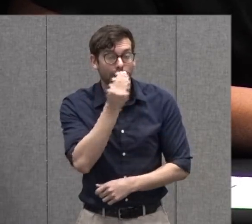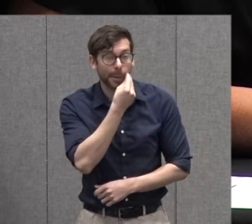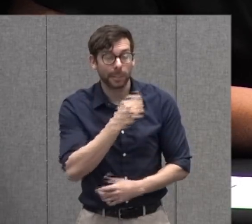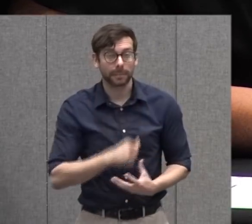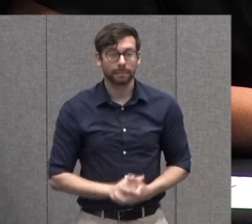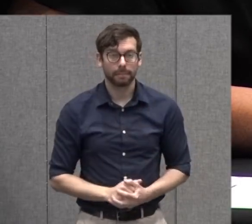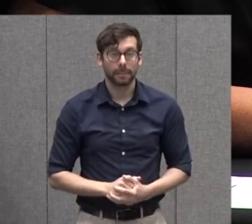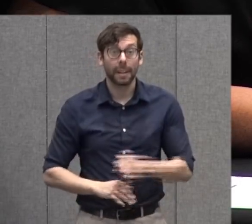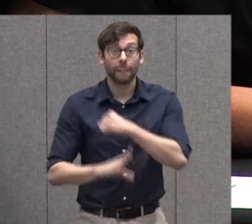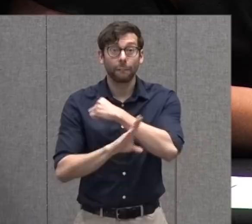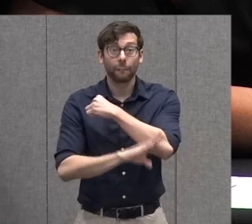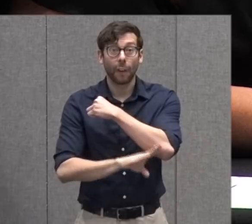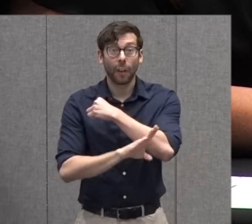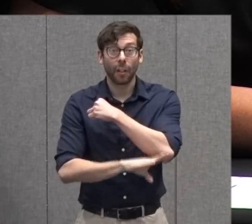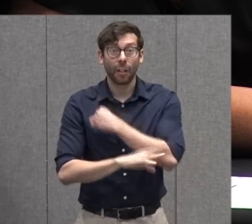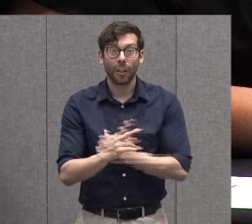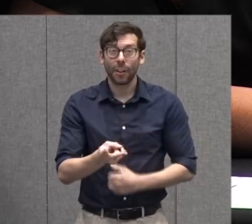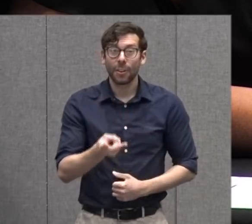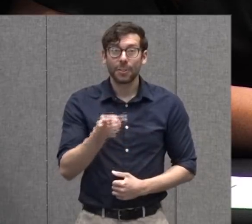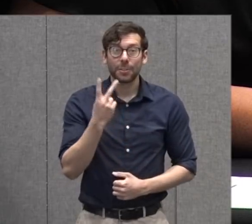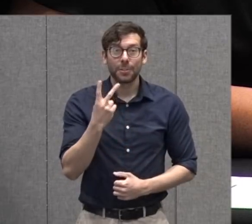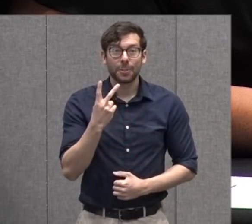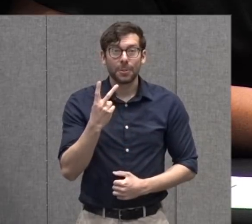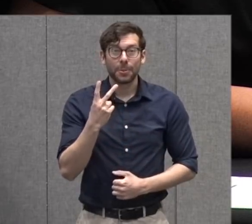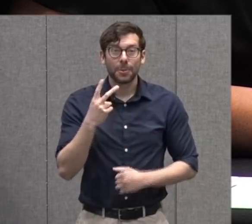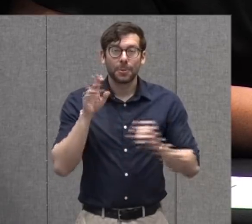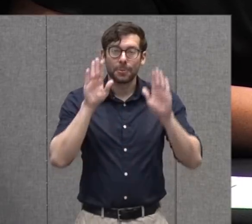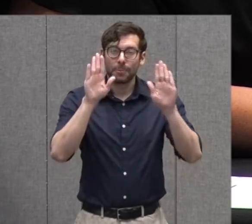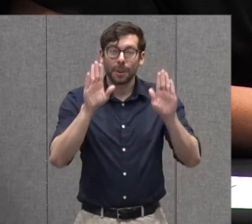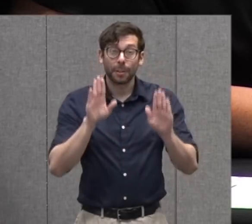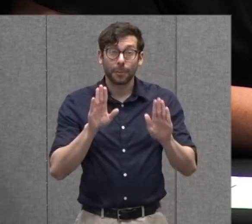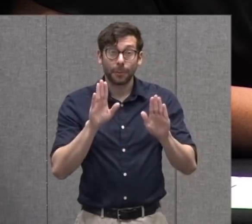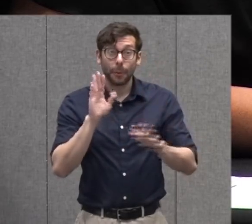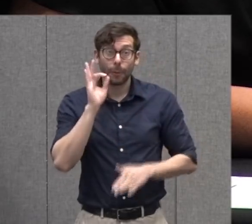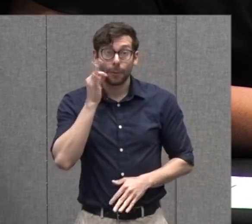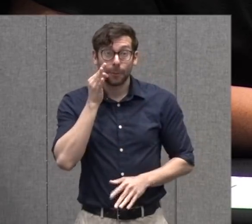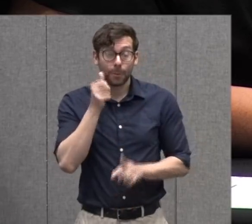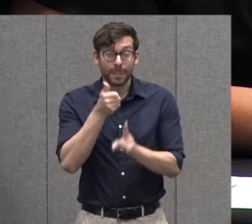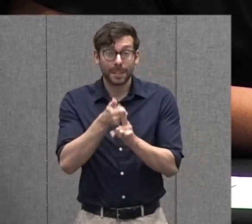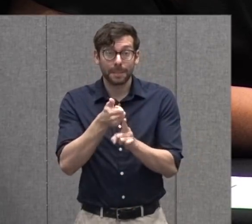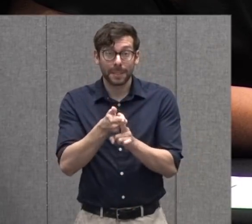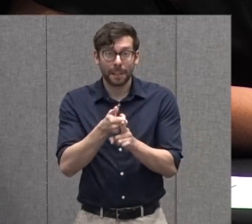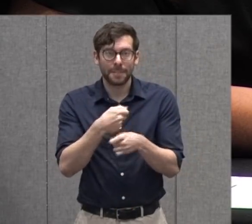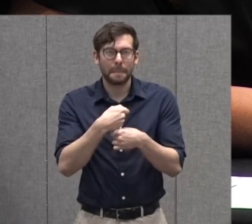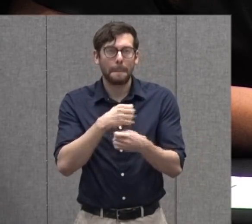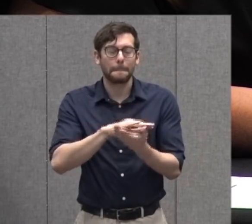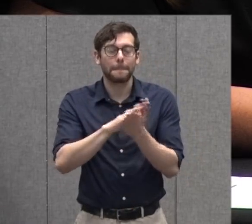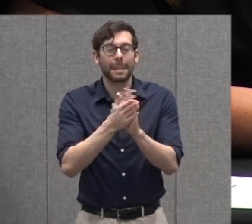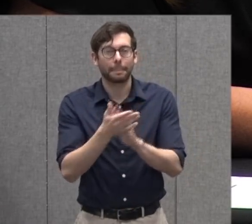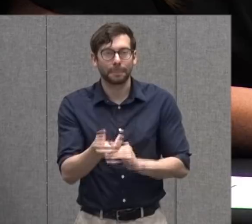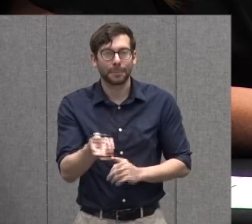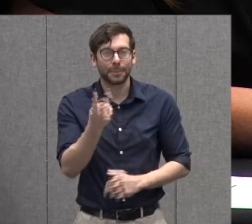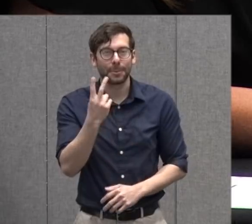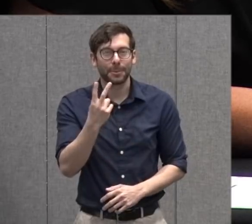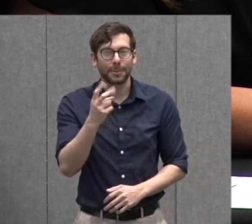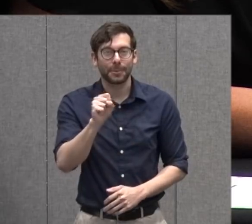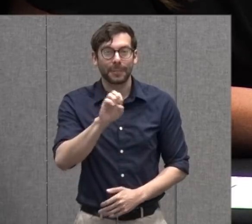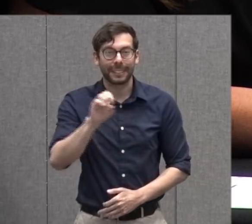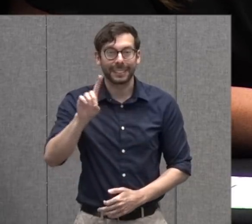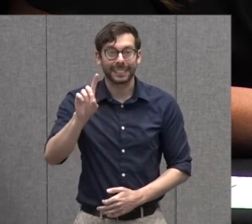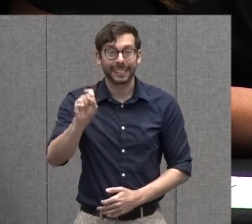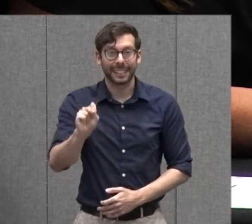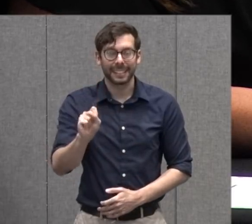fall, 2 marvelous fruits produced 2 seeds. And just like those wizard had given